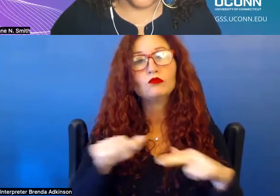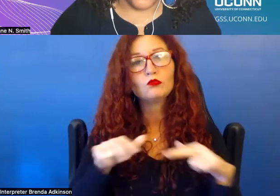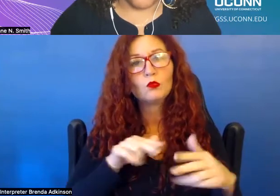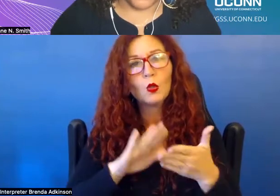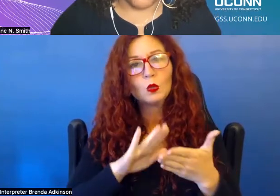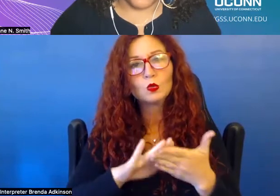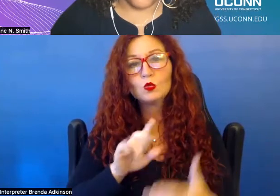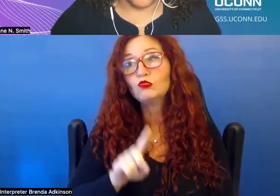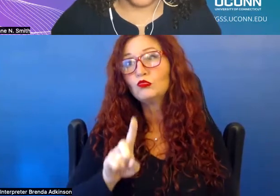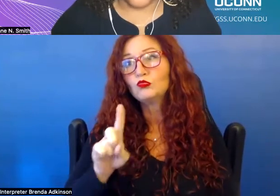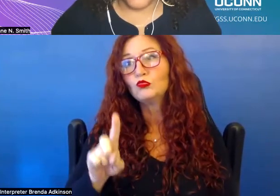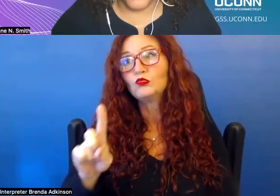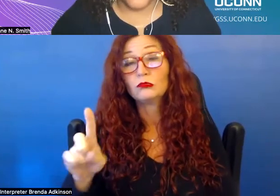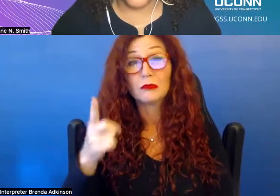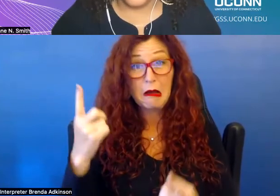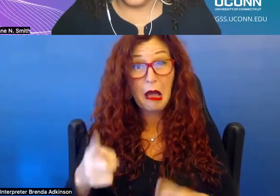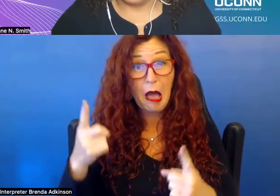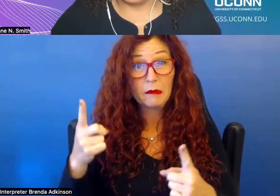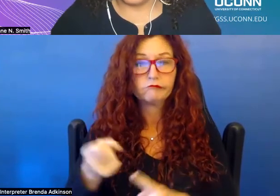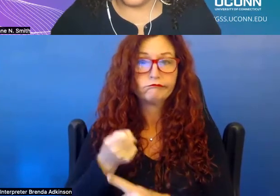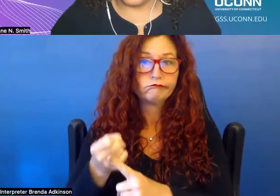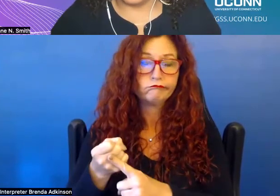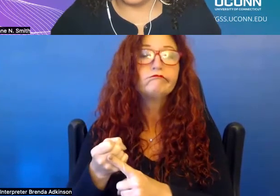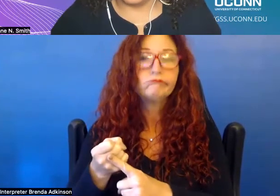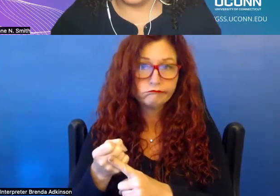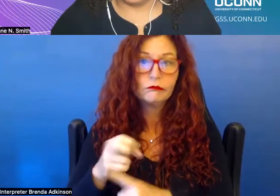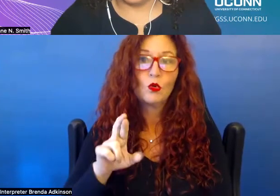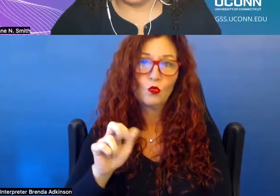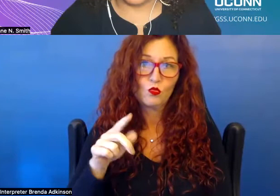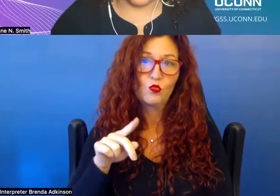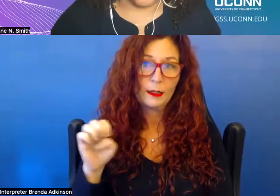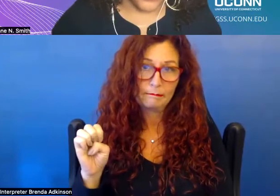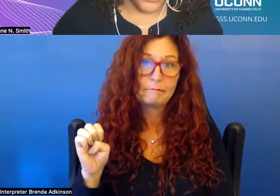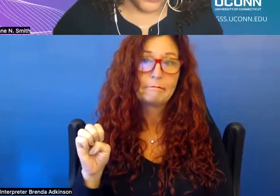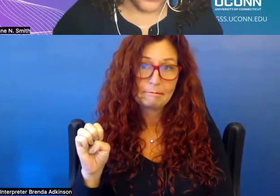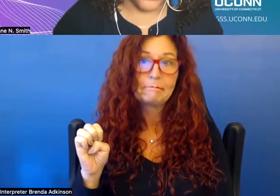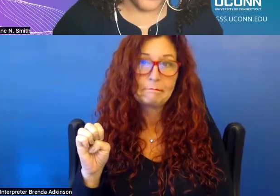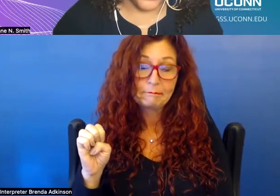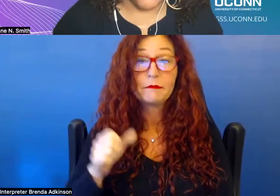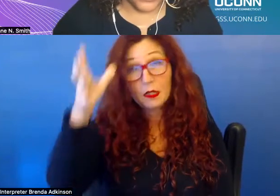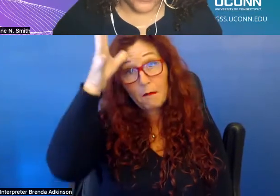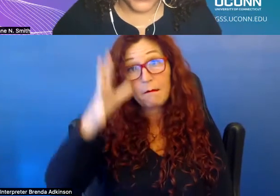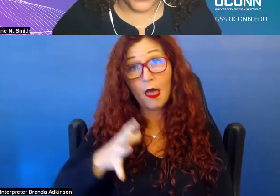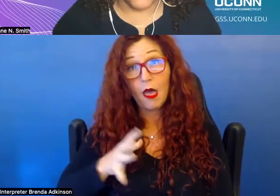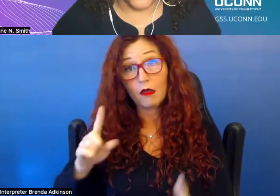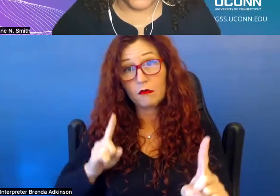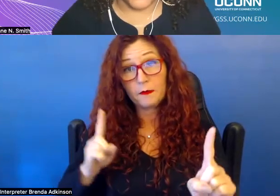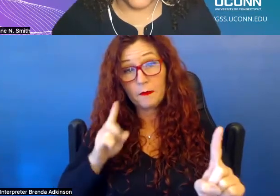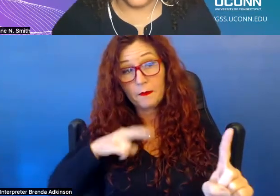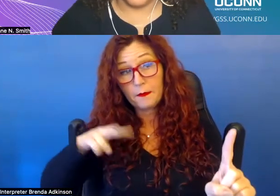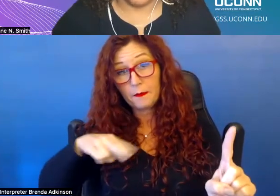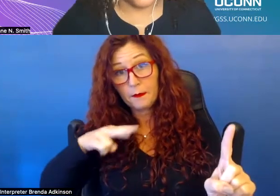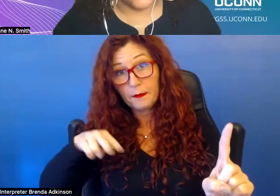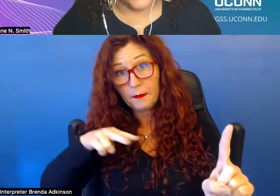athletic league by a man who was following her and then left her on the roof, and she made her way down